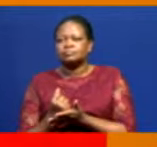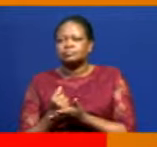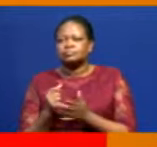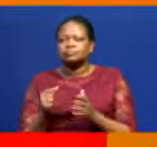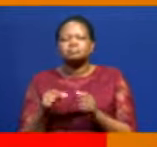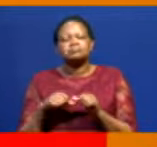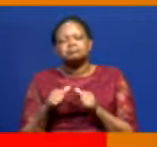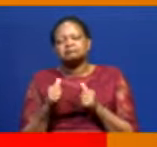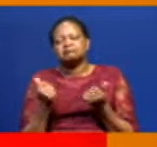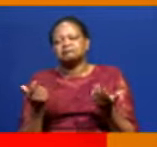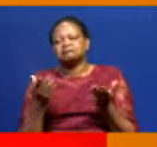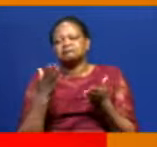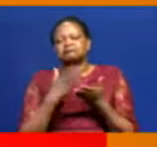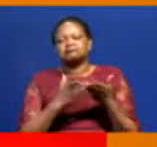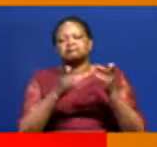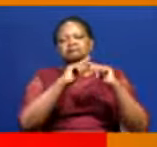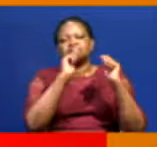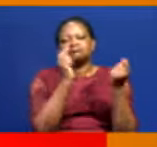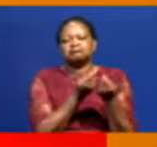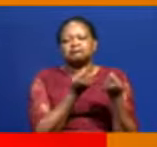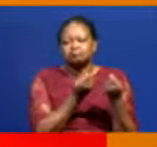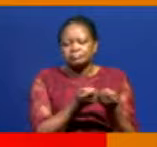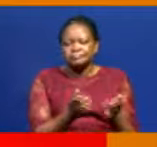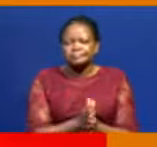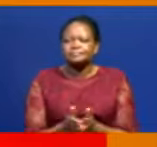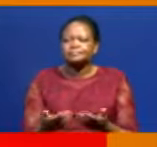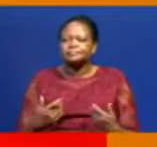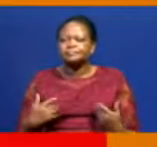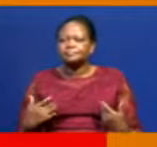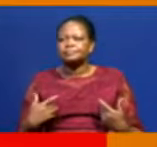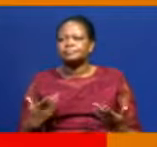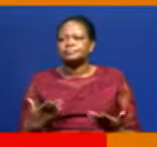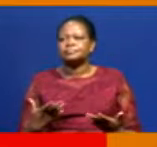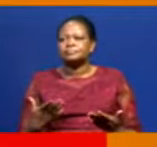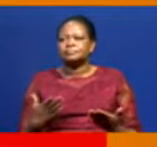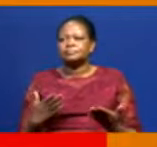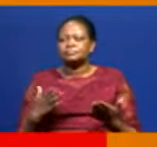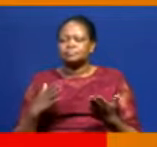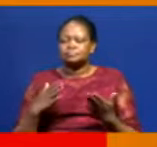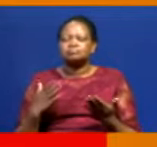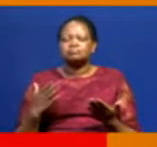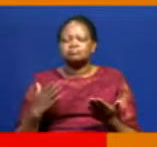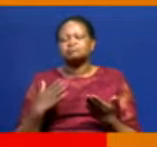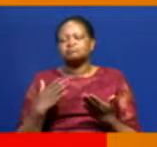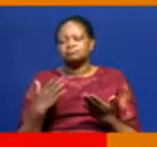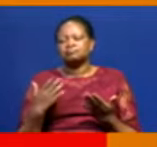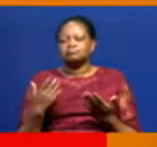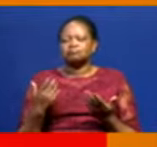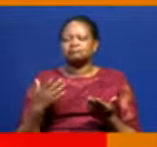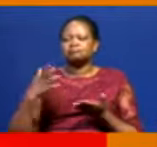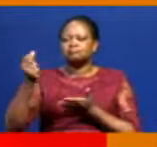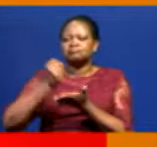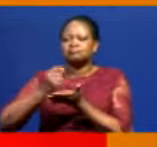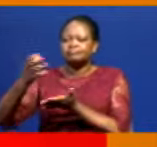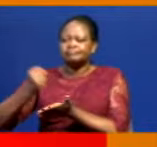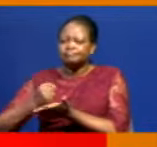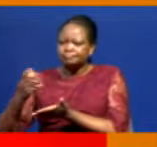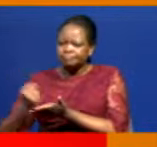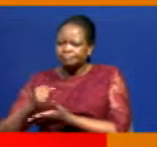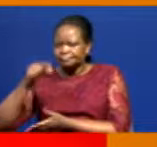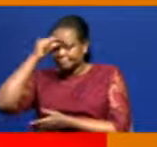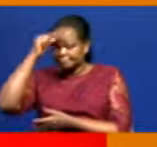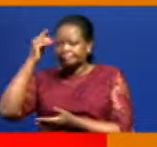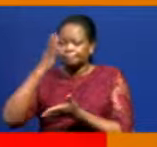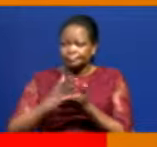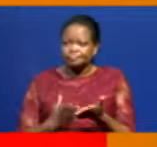certain ethnic groups. We probably have a pattern of certain appointments in government on